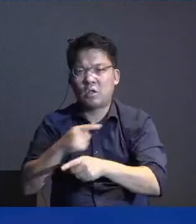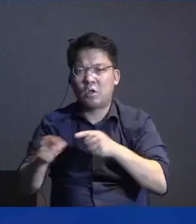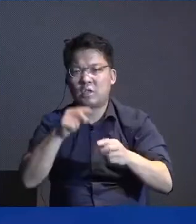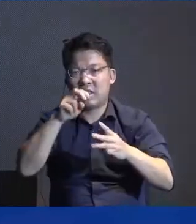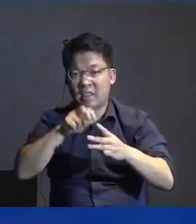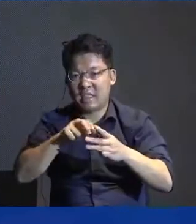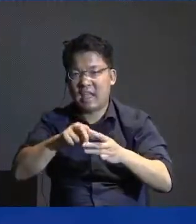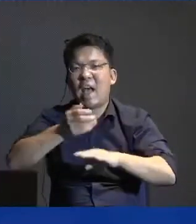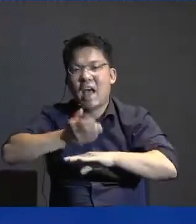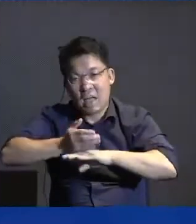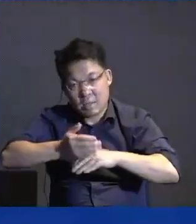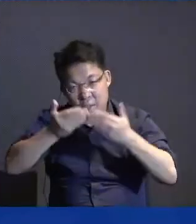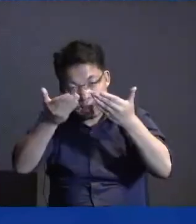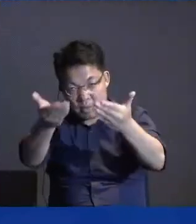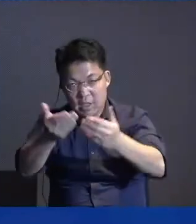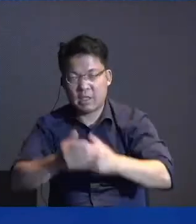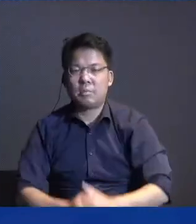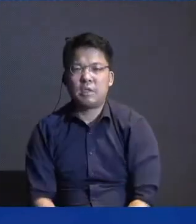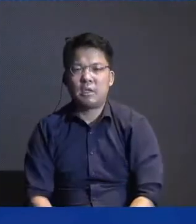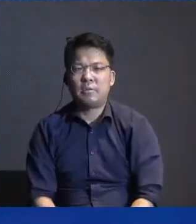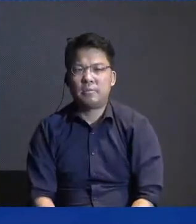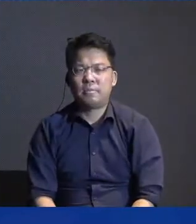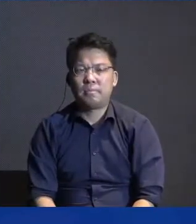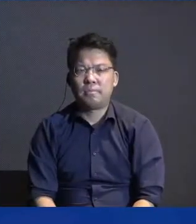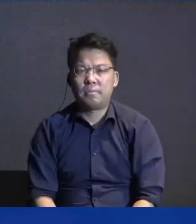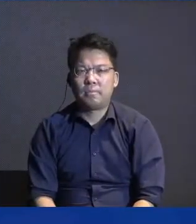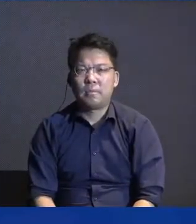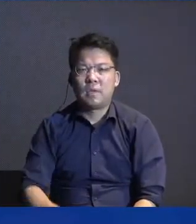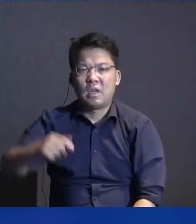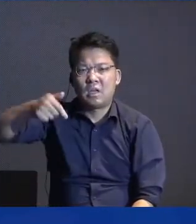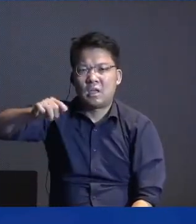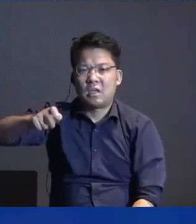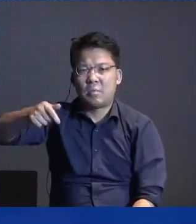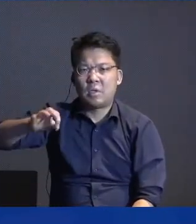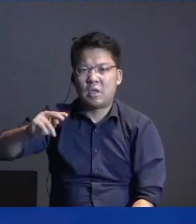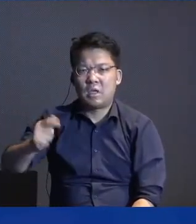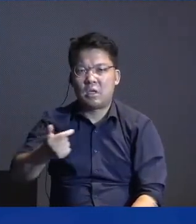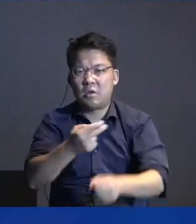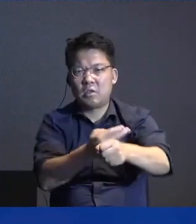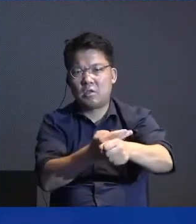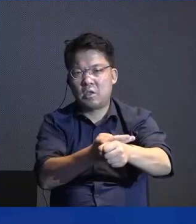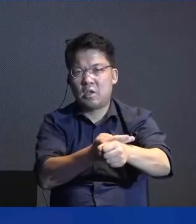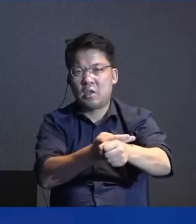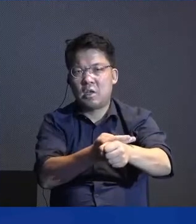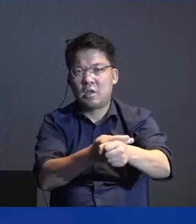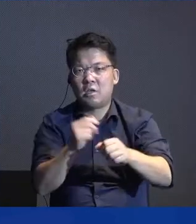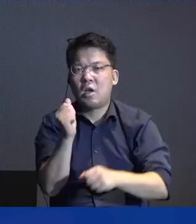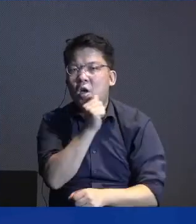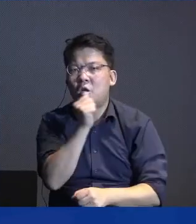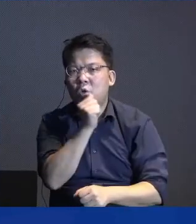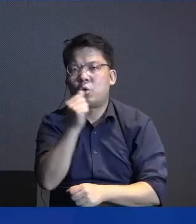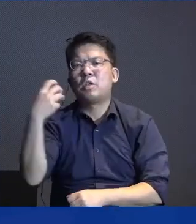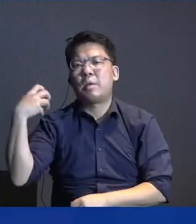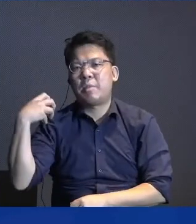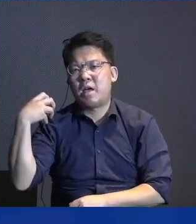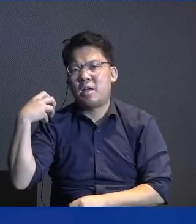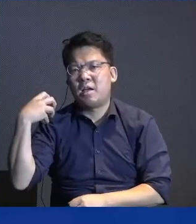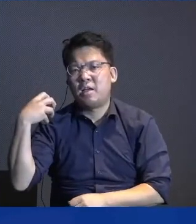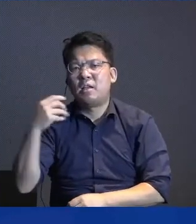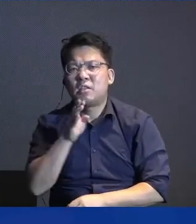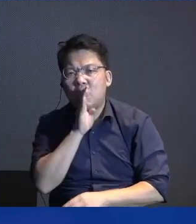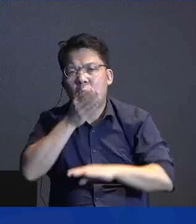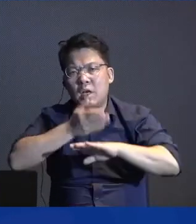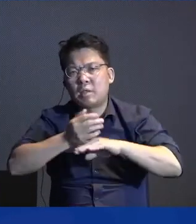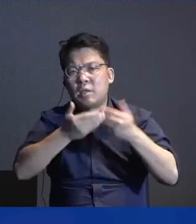Thank you very much, Professor, for leading the session, and also the panelists for sharing your insights with us at the session